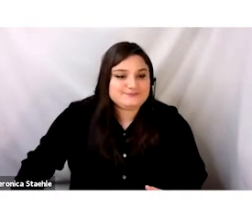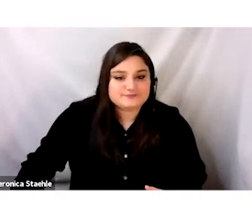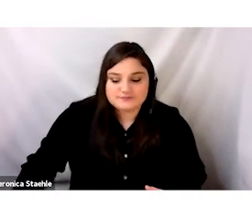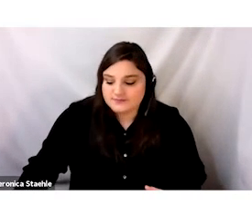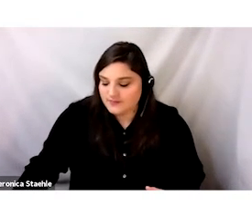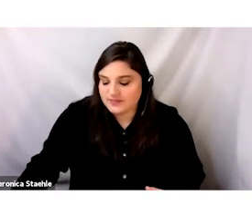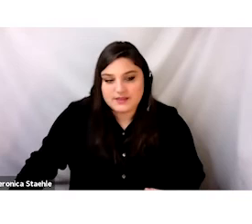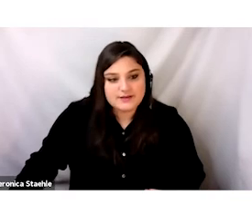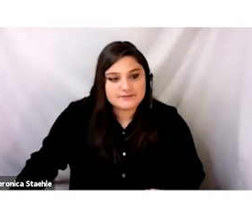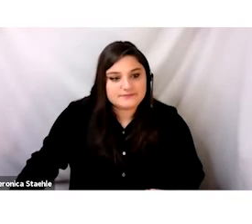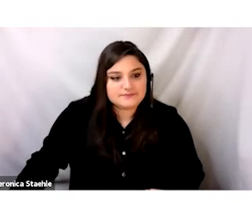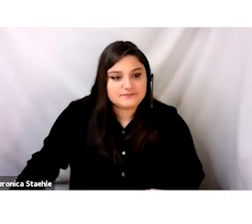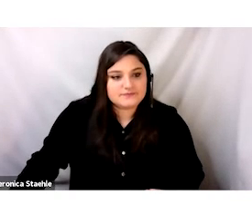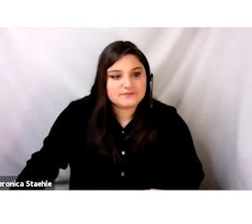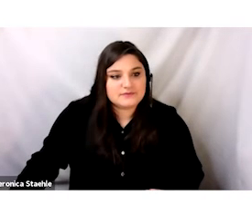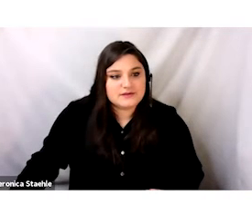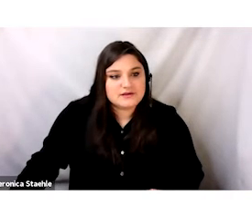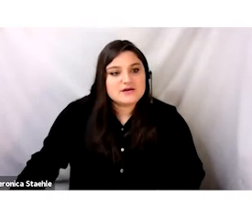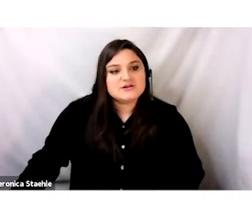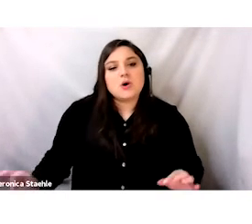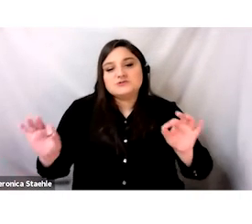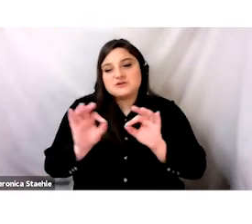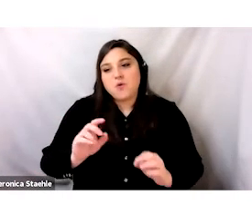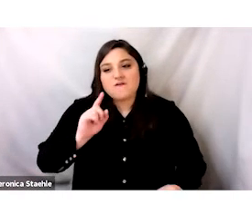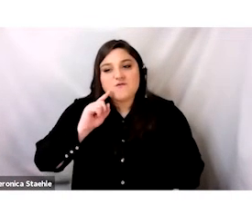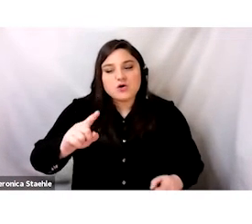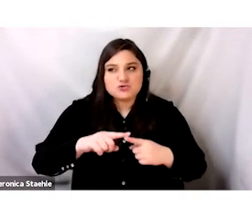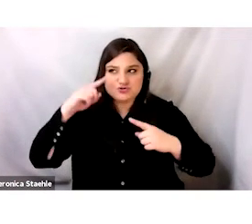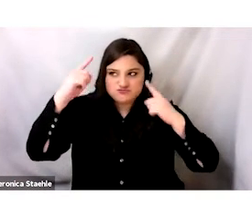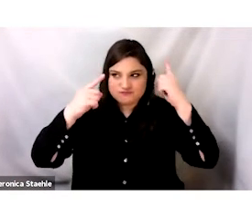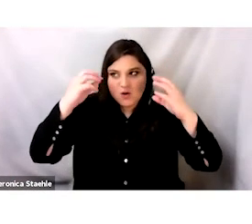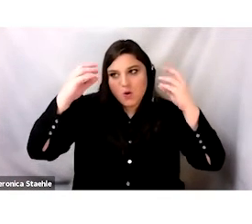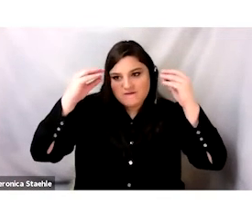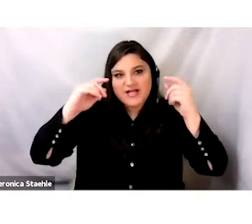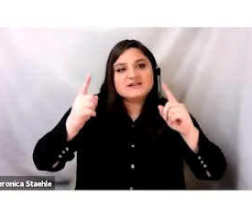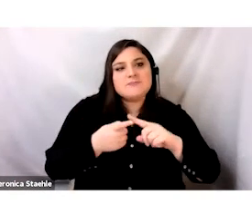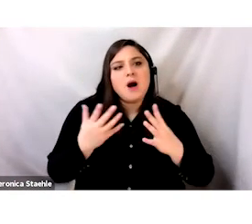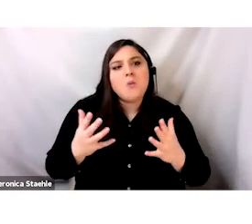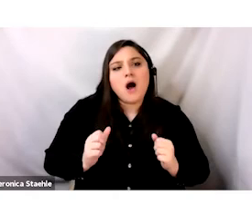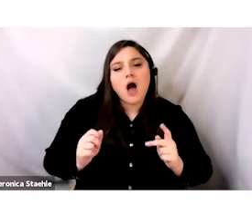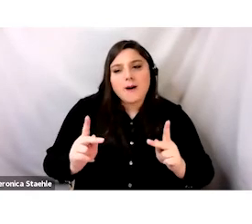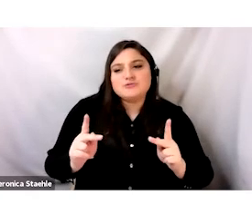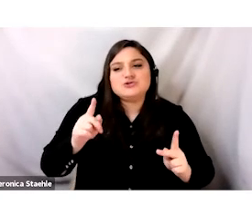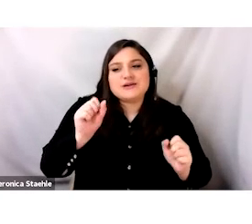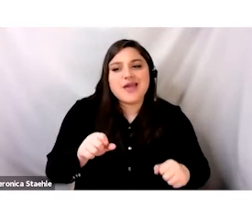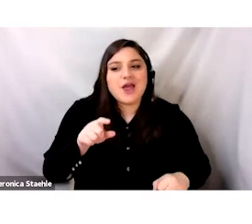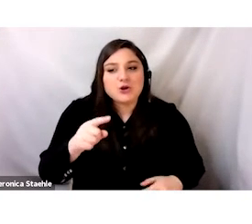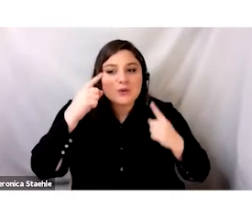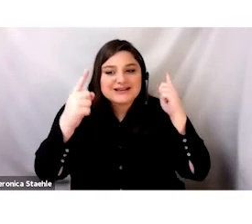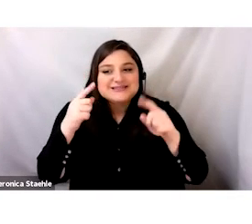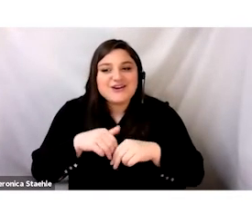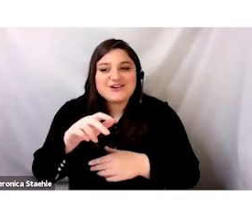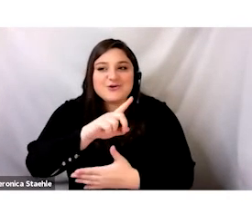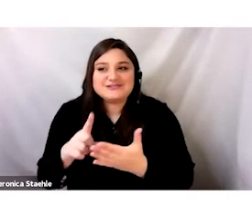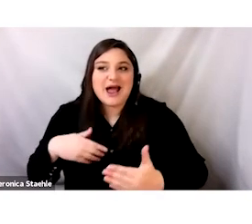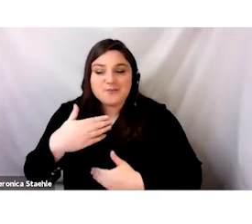want you to think about. What opportunities do you see to be more intentional about centering equity in your design processing?